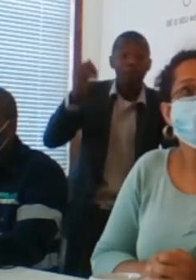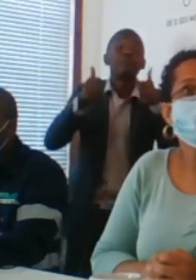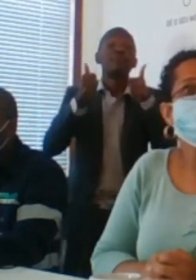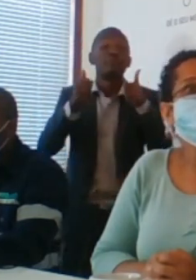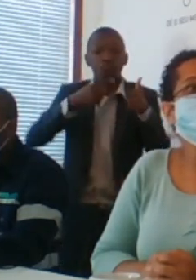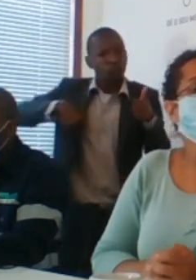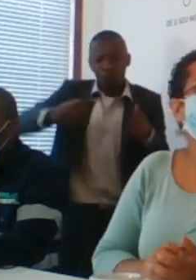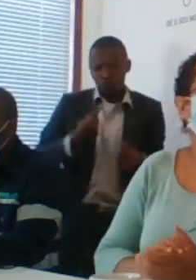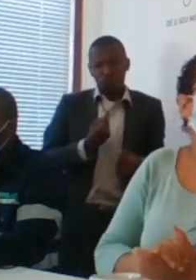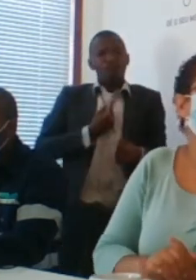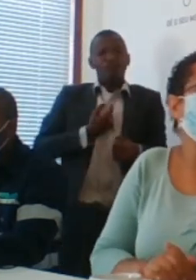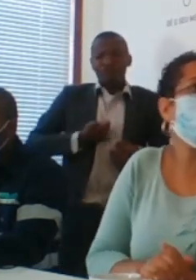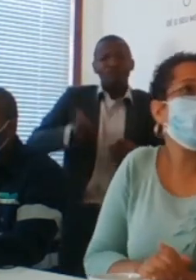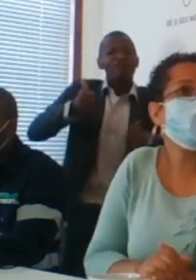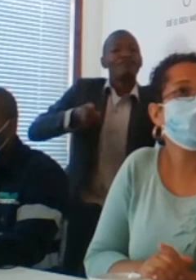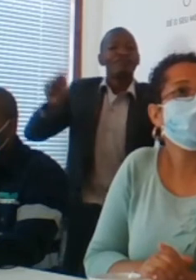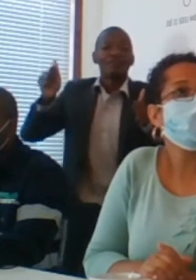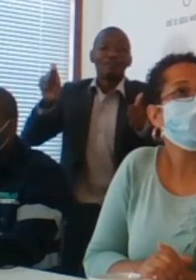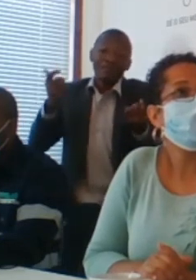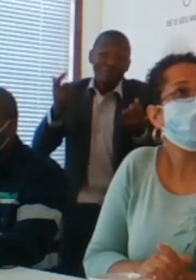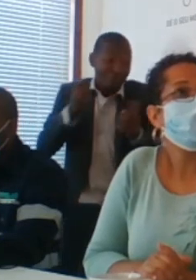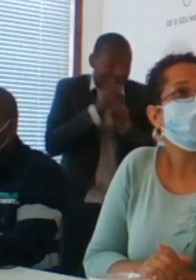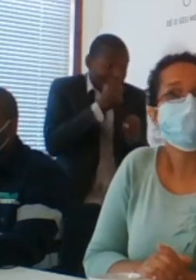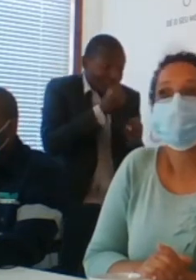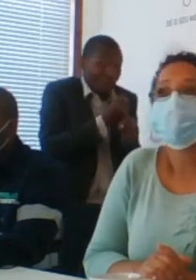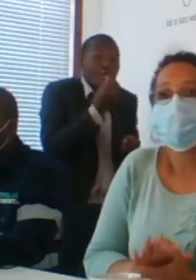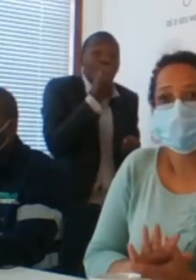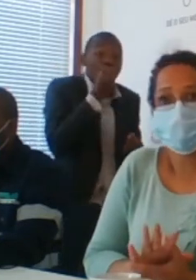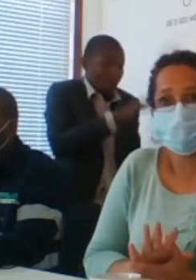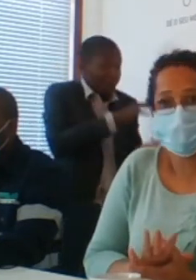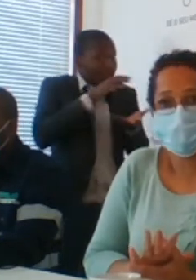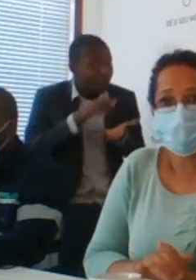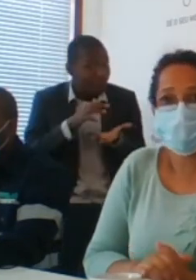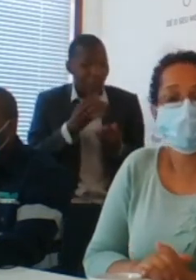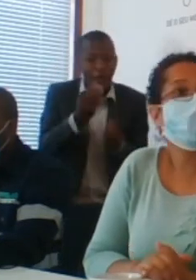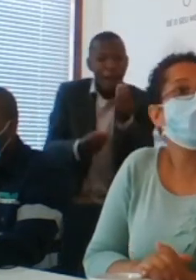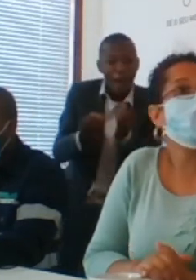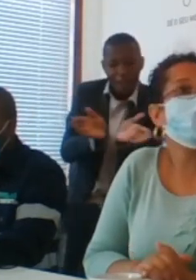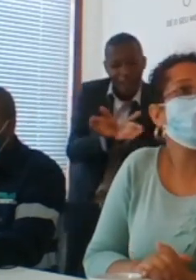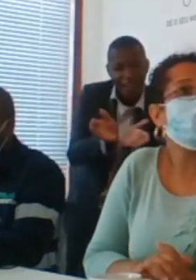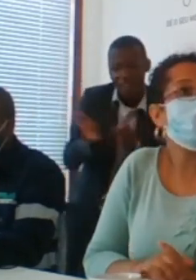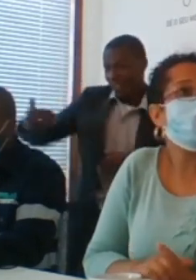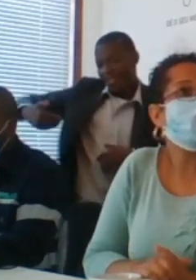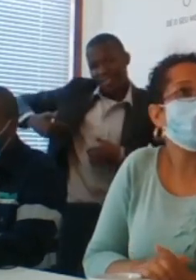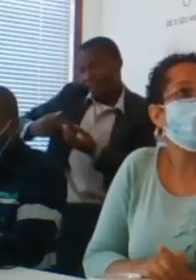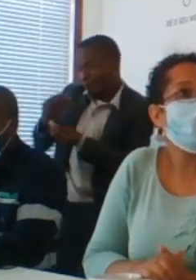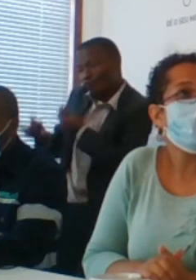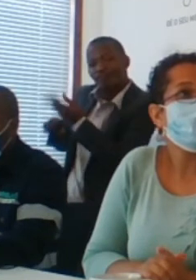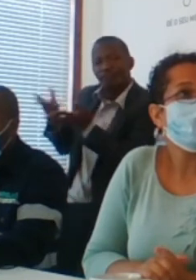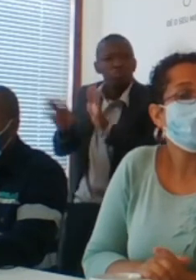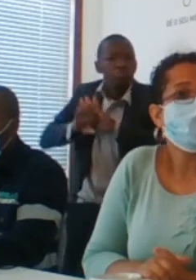we're going to harvest and have our own food for our service, our families and kids. We also want